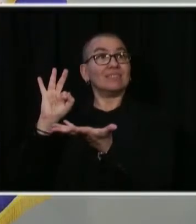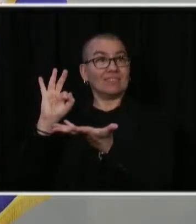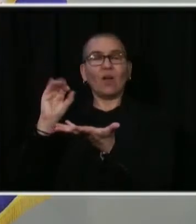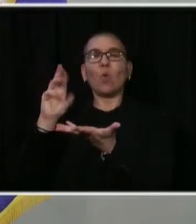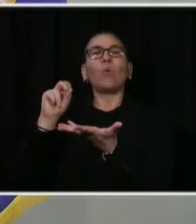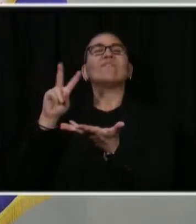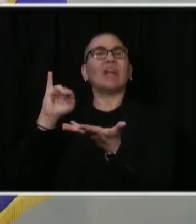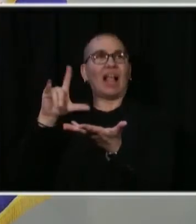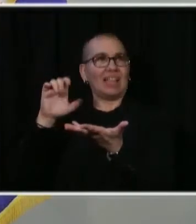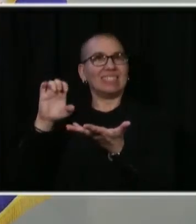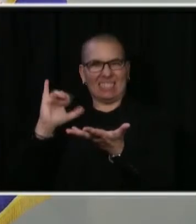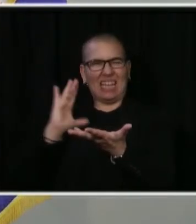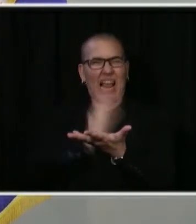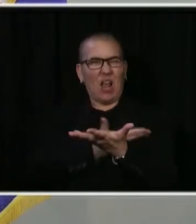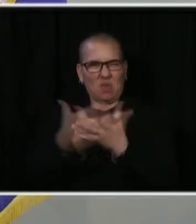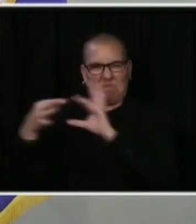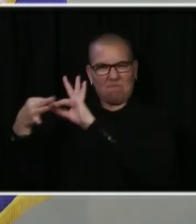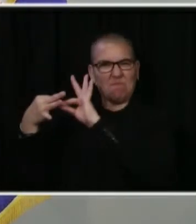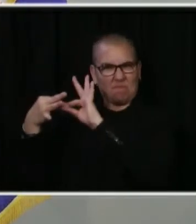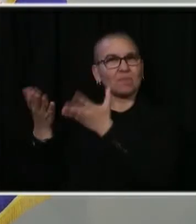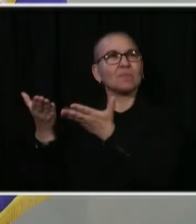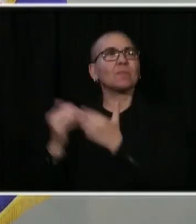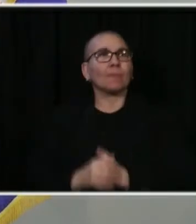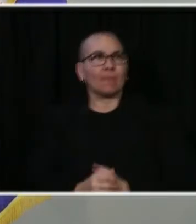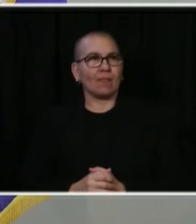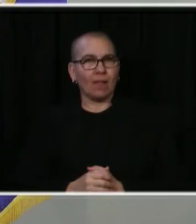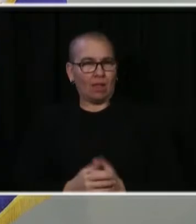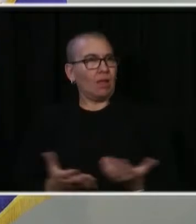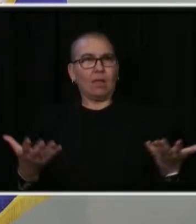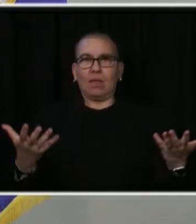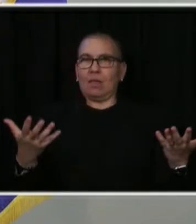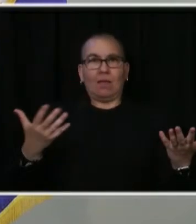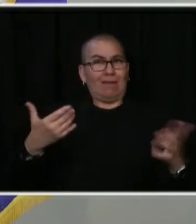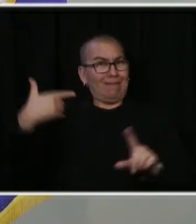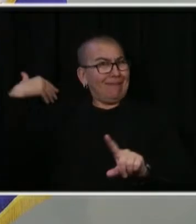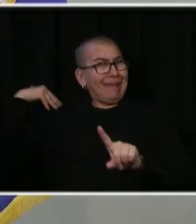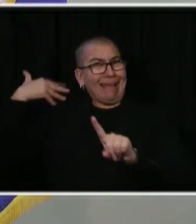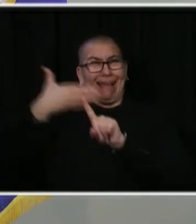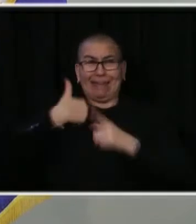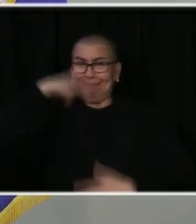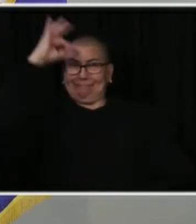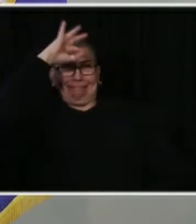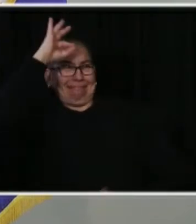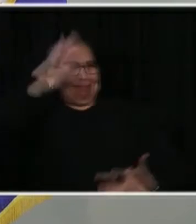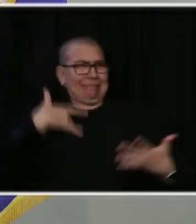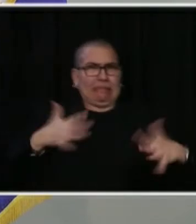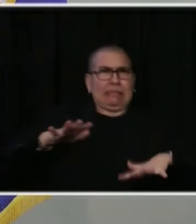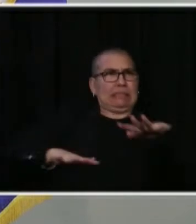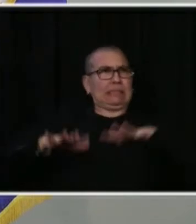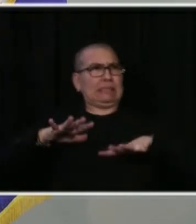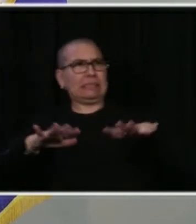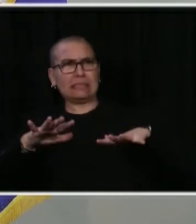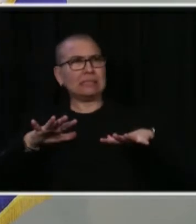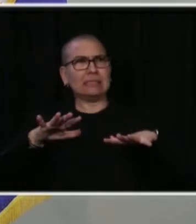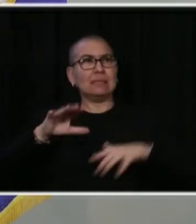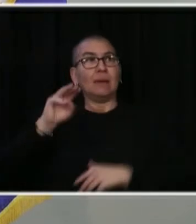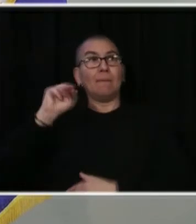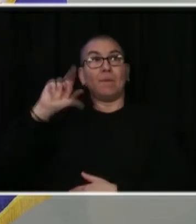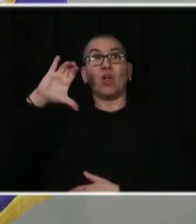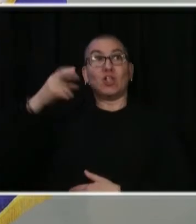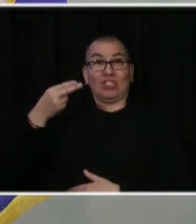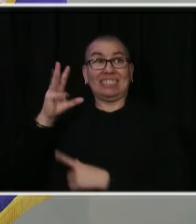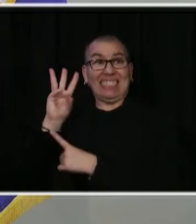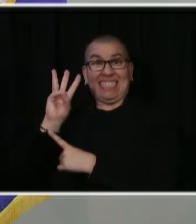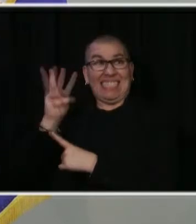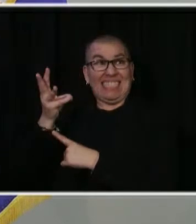for 6 weeks or so in advance of that it was going to happen, but it was March 6th that when we announced